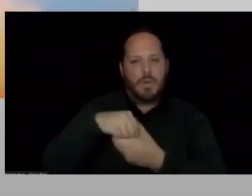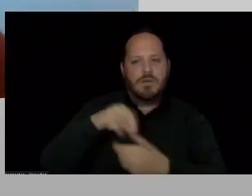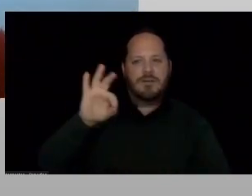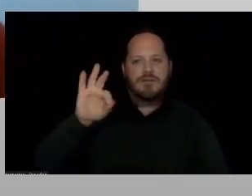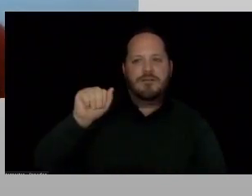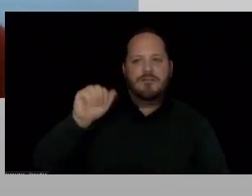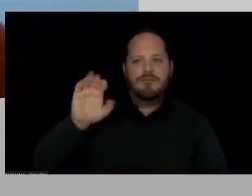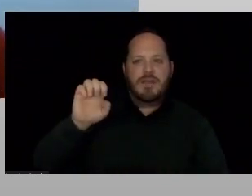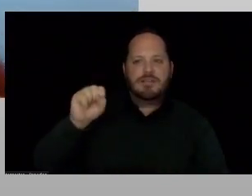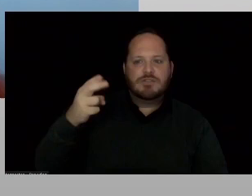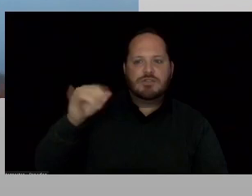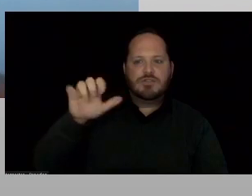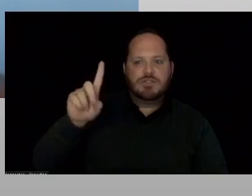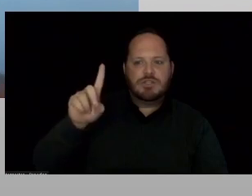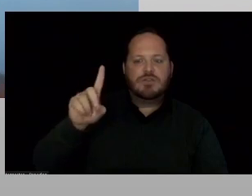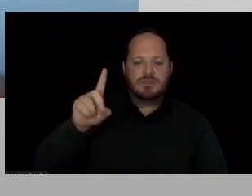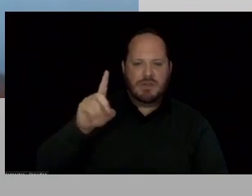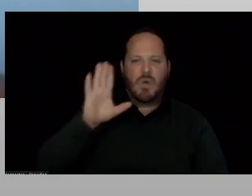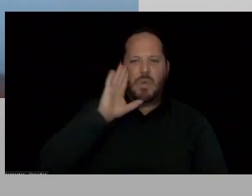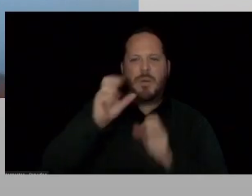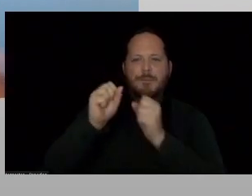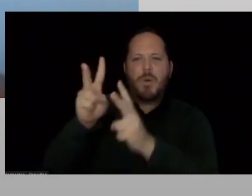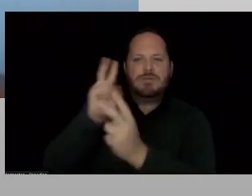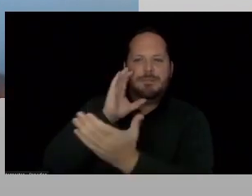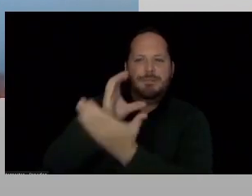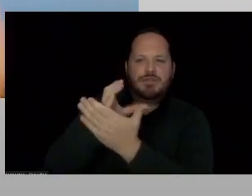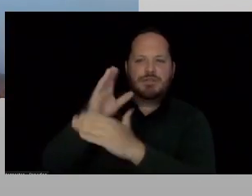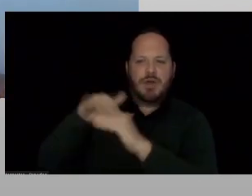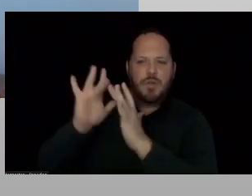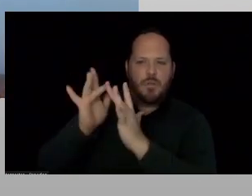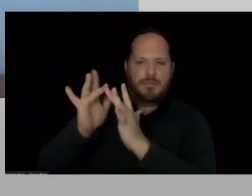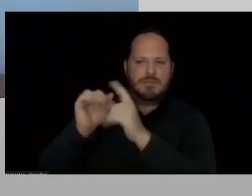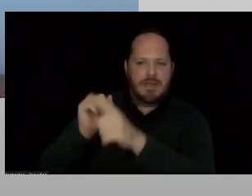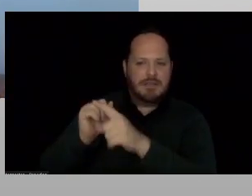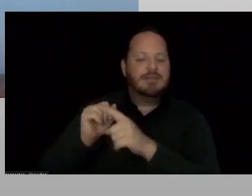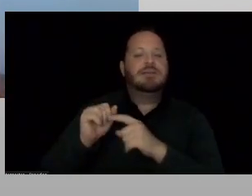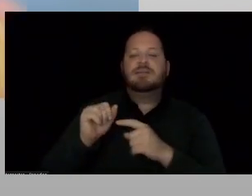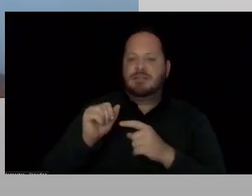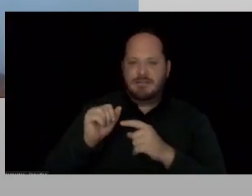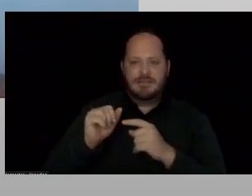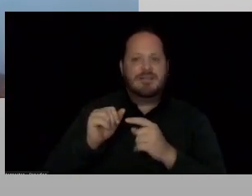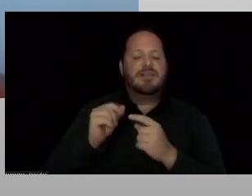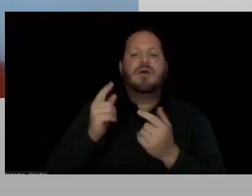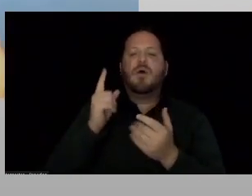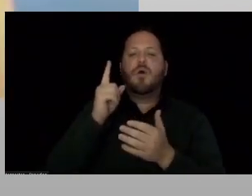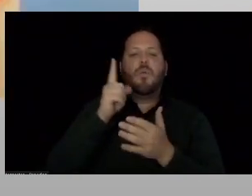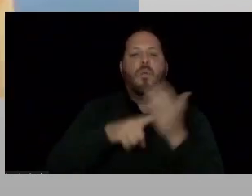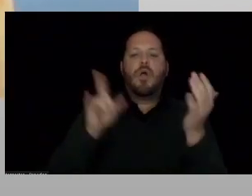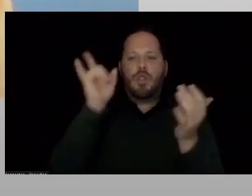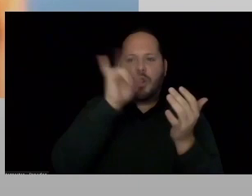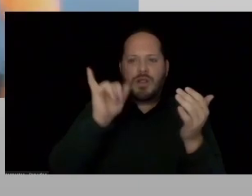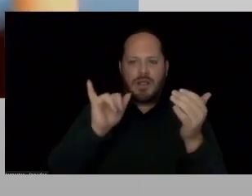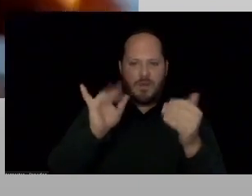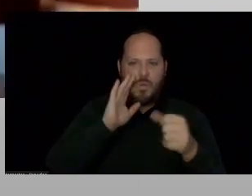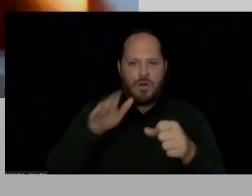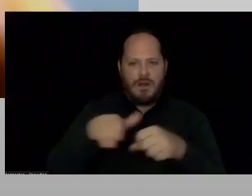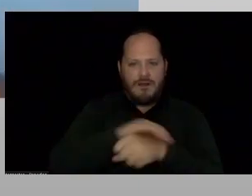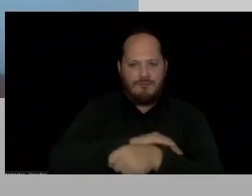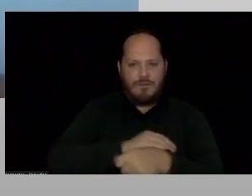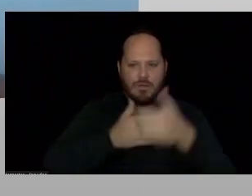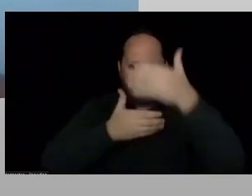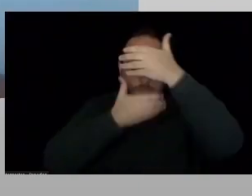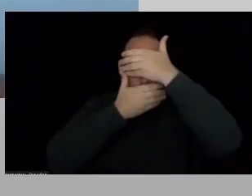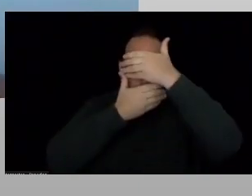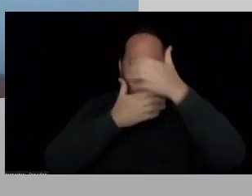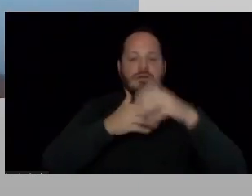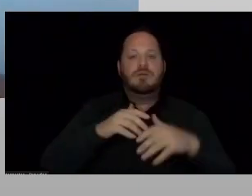They're just like they sound. They cover the whole face. And the reason that they're combining these two is if that mask fails, you have an